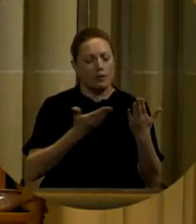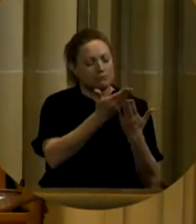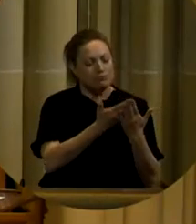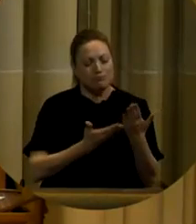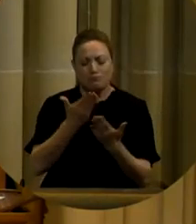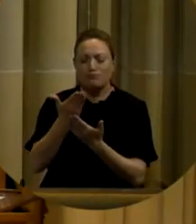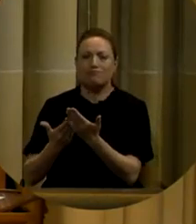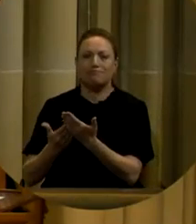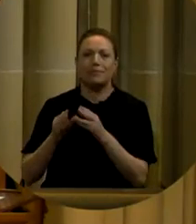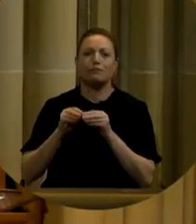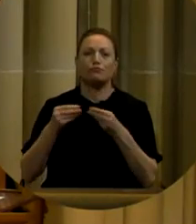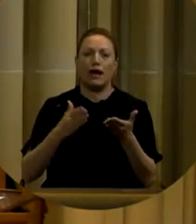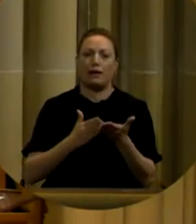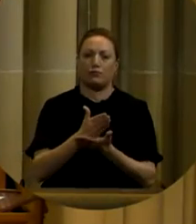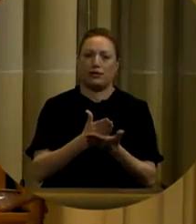bread.